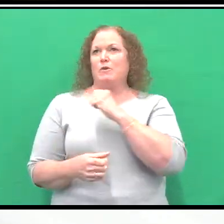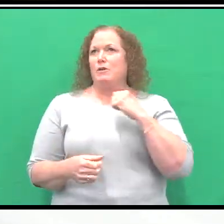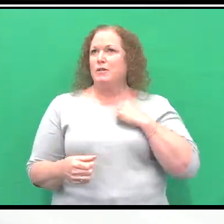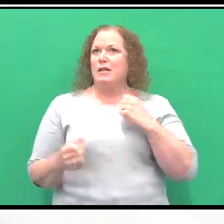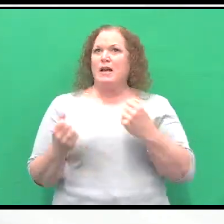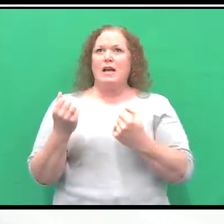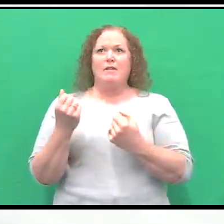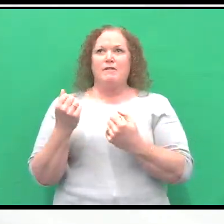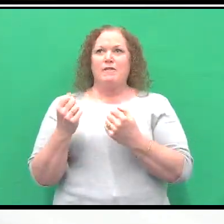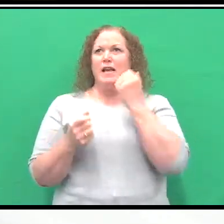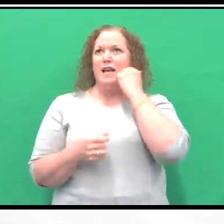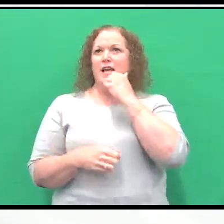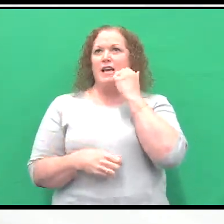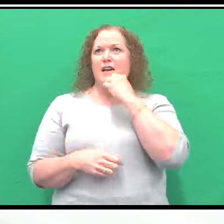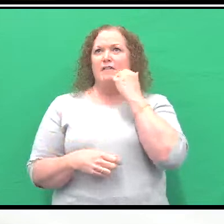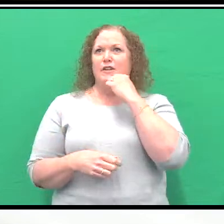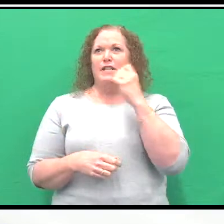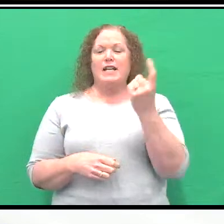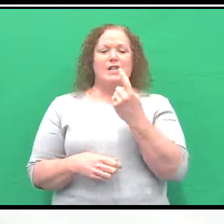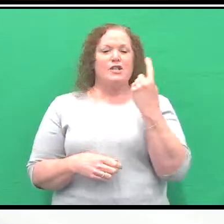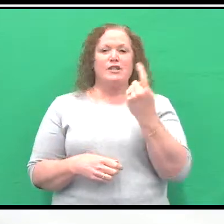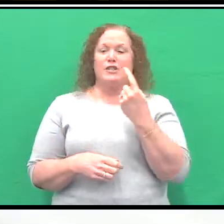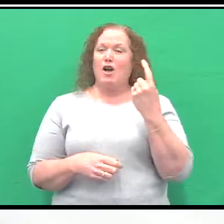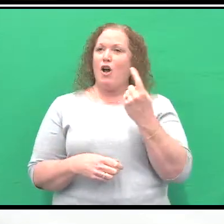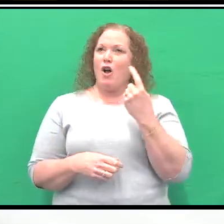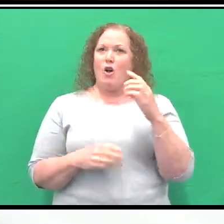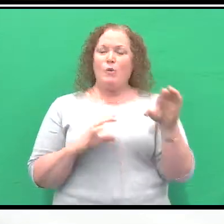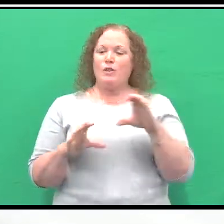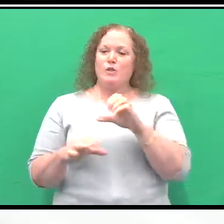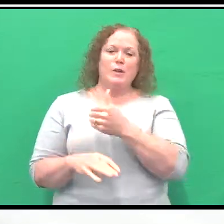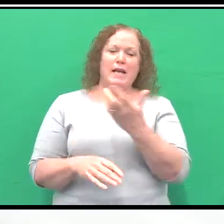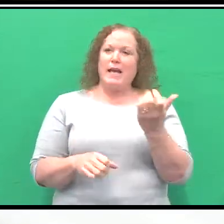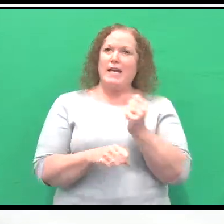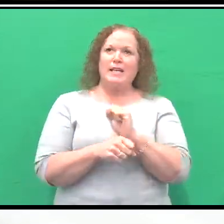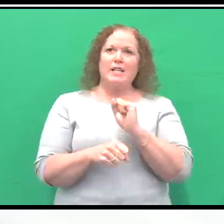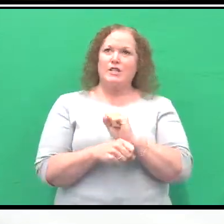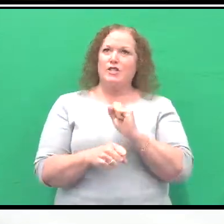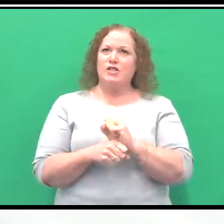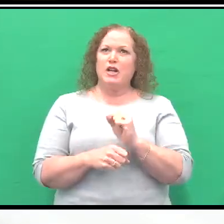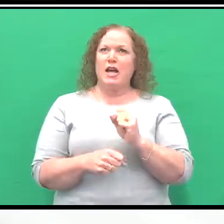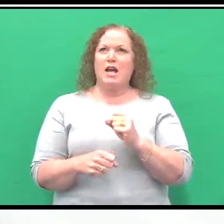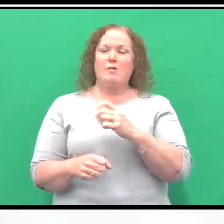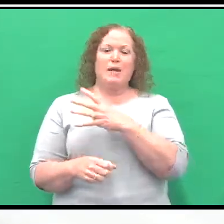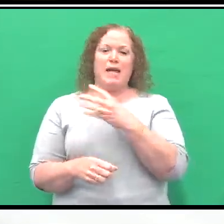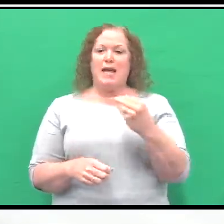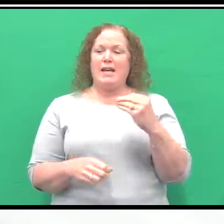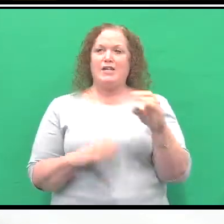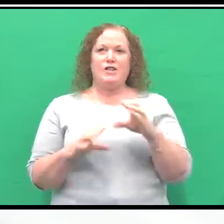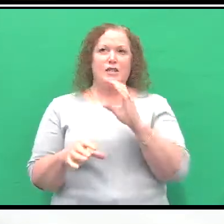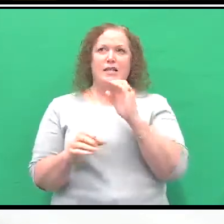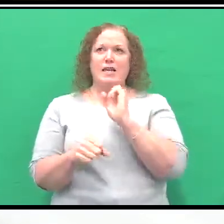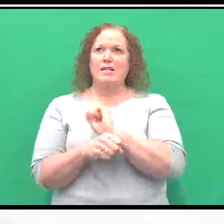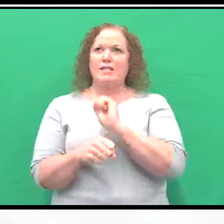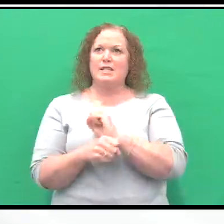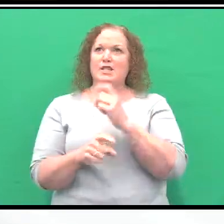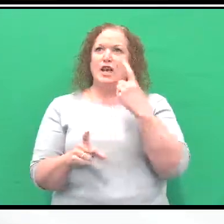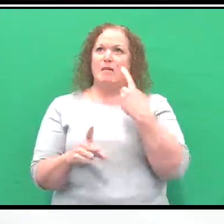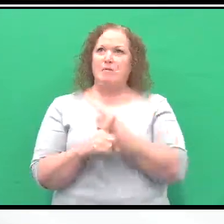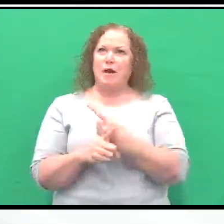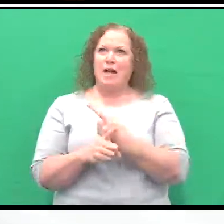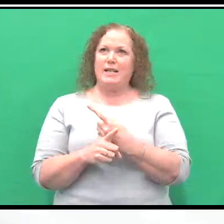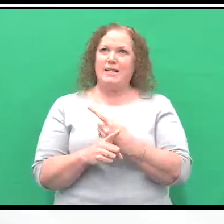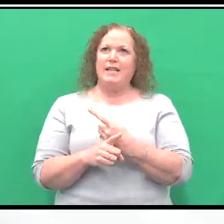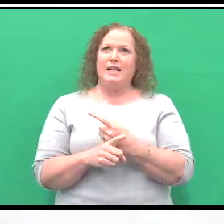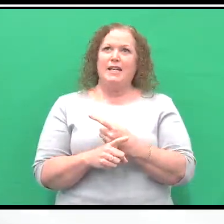for a challenge and willing to do any job and will get the job done right. She steps out of her comfort zone to learn